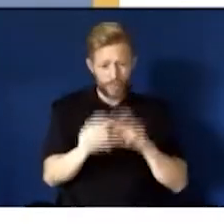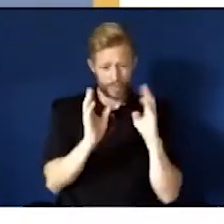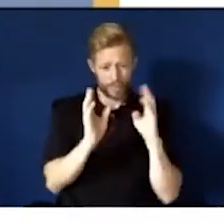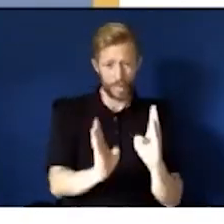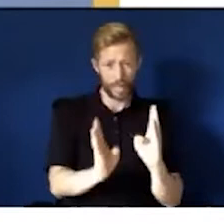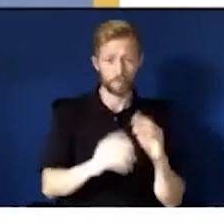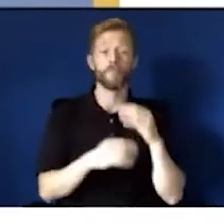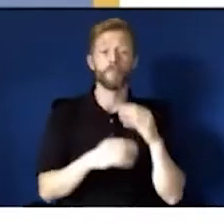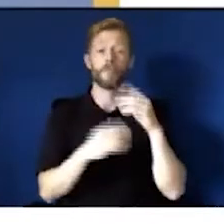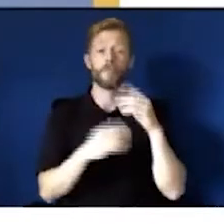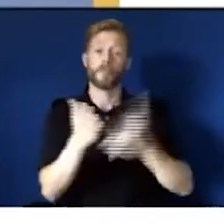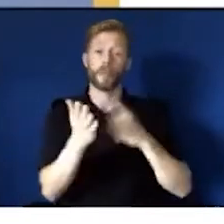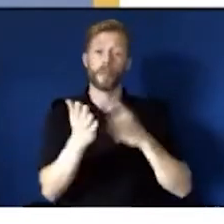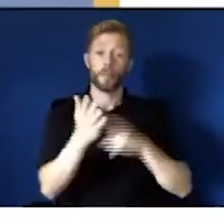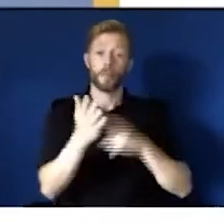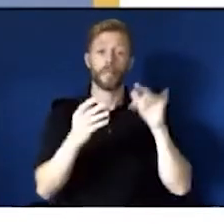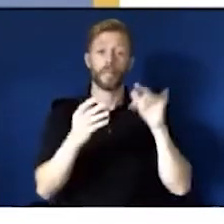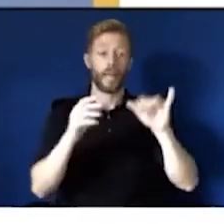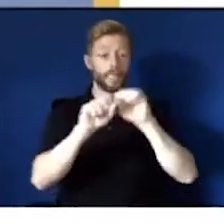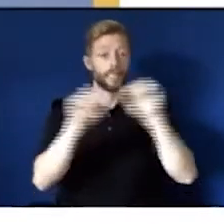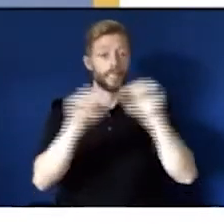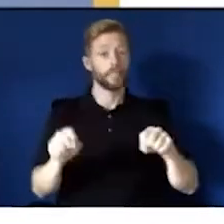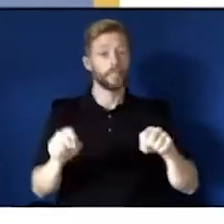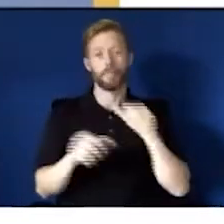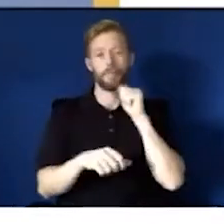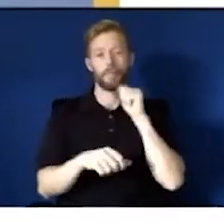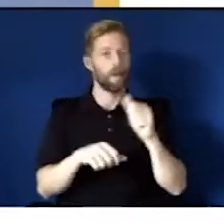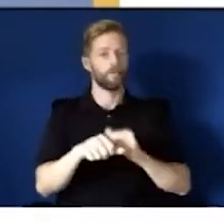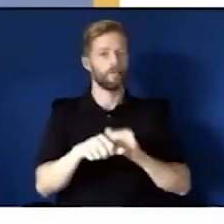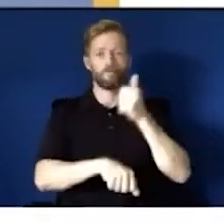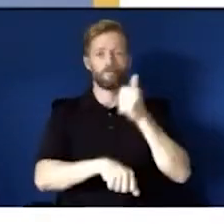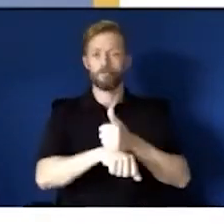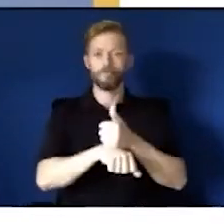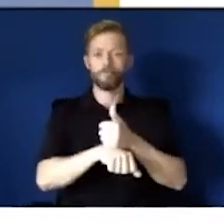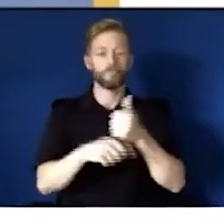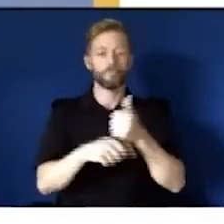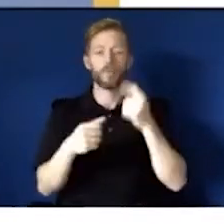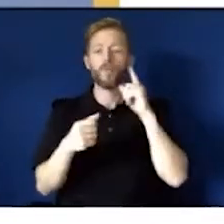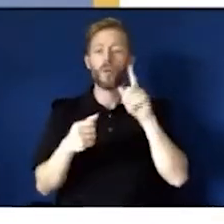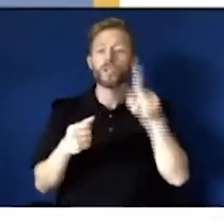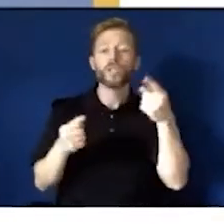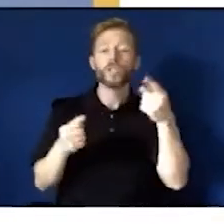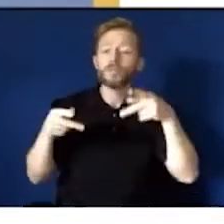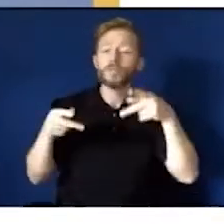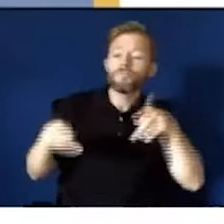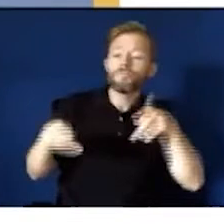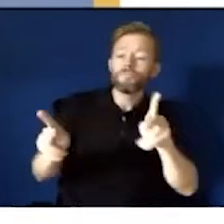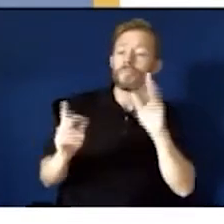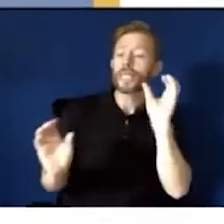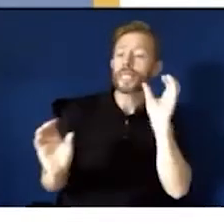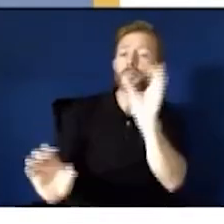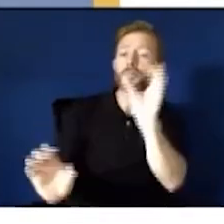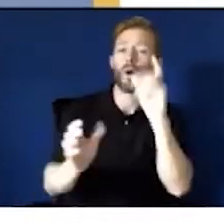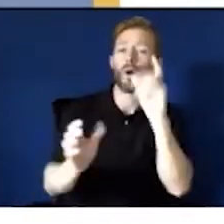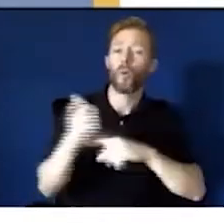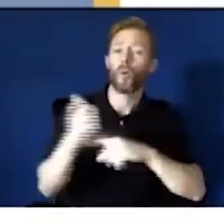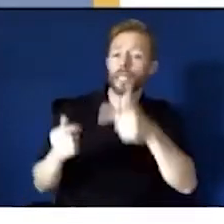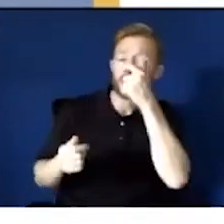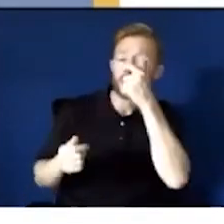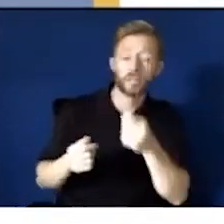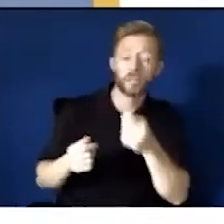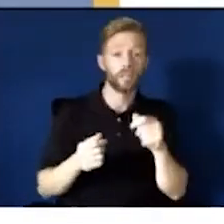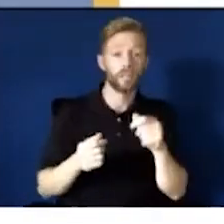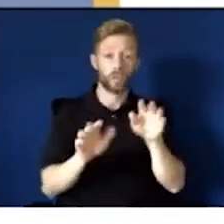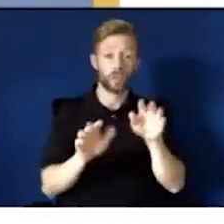a relatively short period of time, sometimes the system's not set up to have them just explore something of interest.